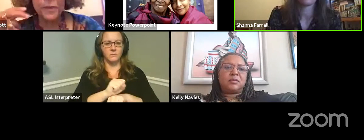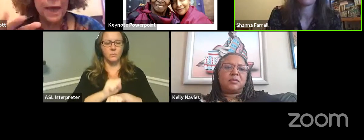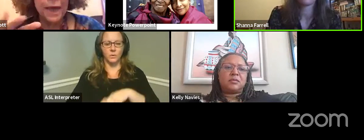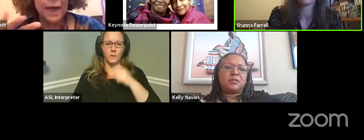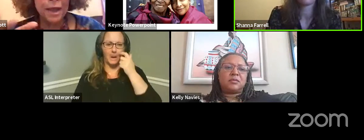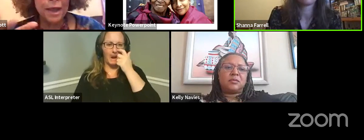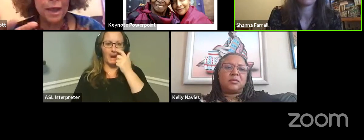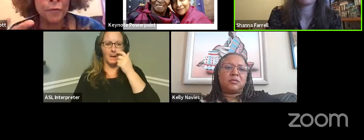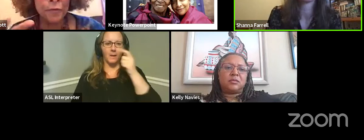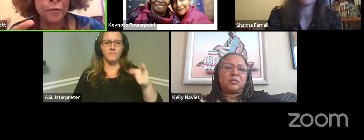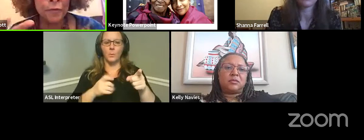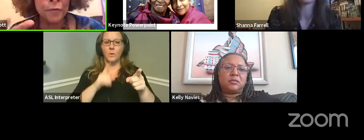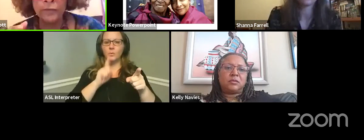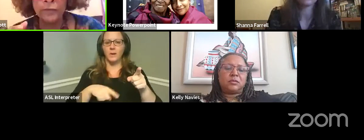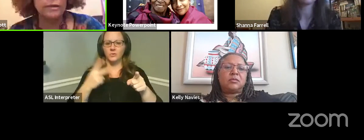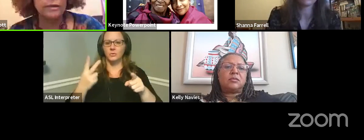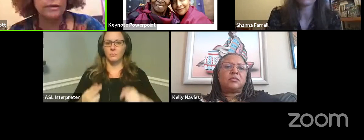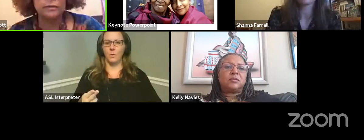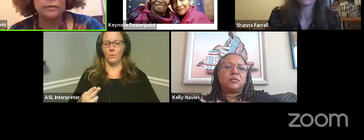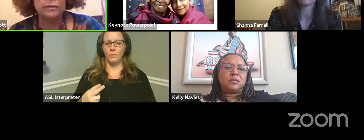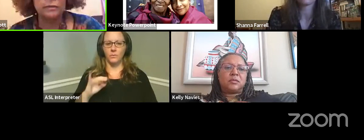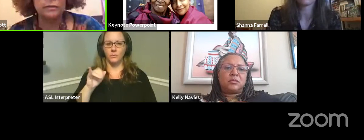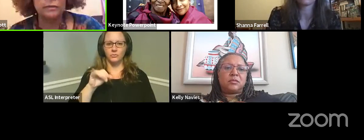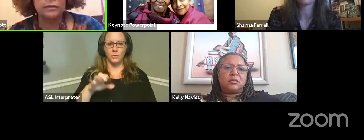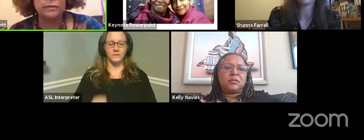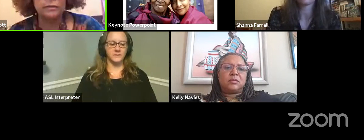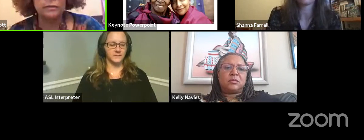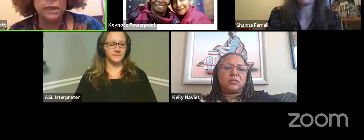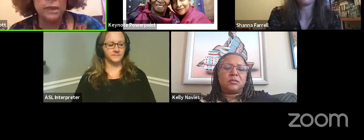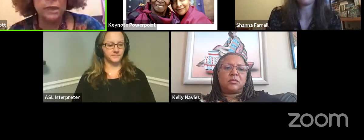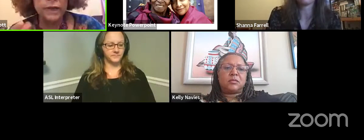I want to answer both of those.